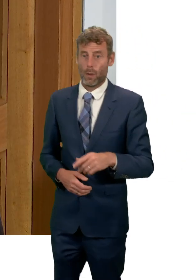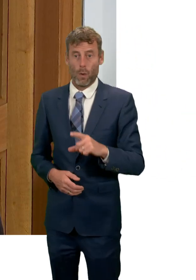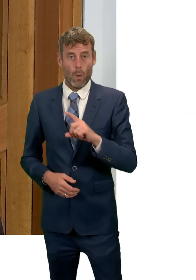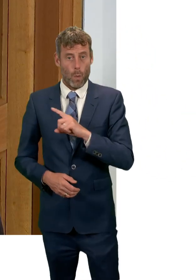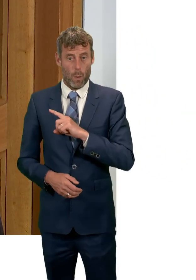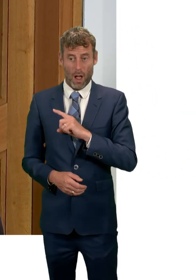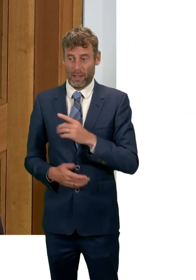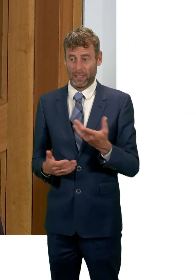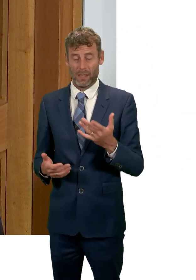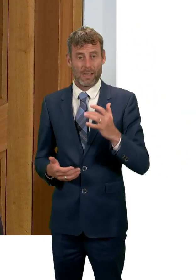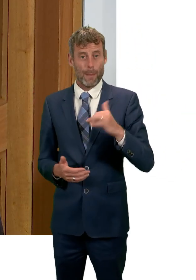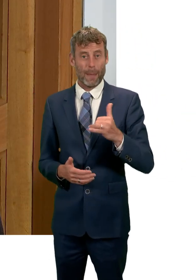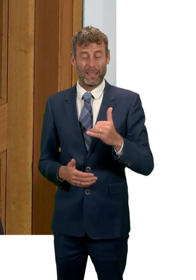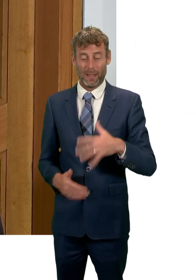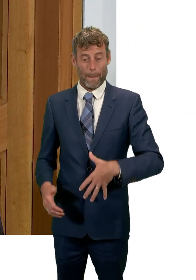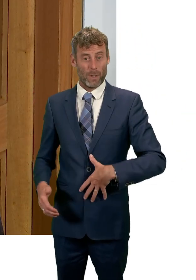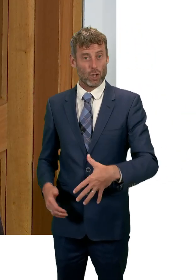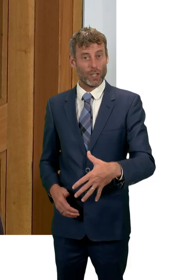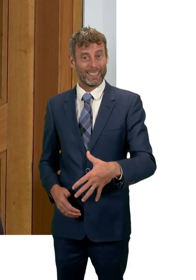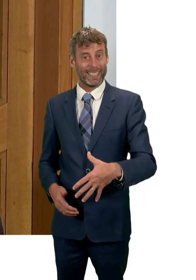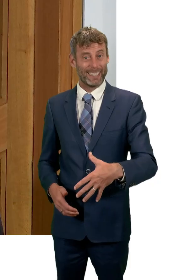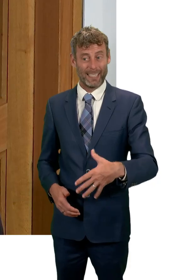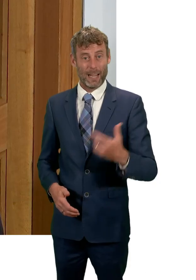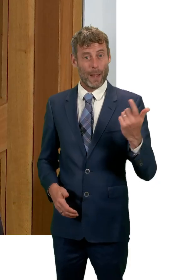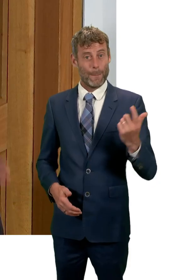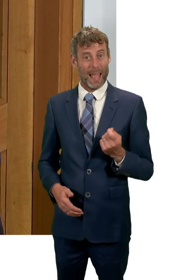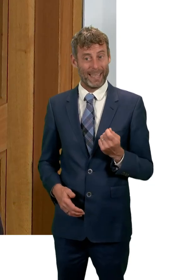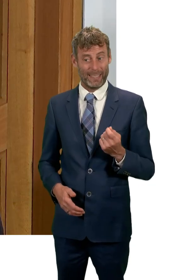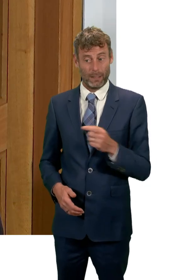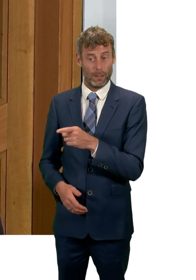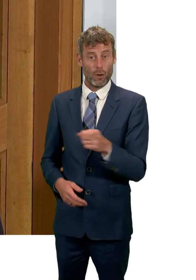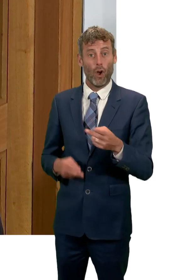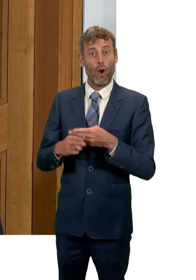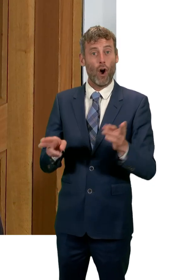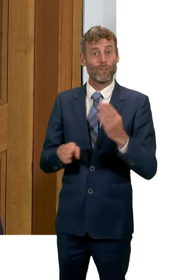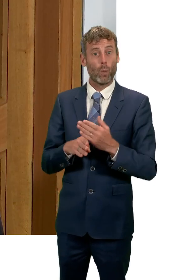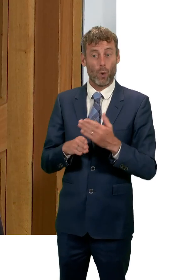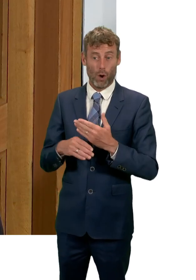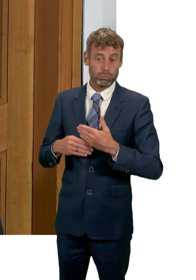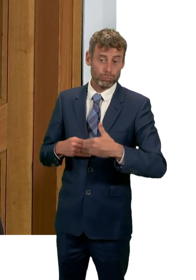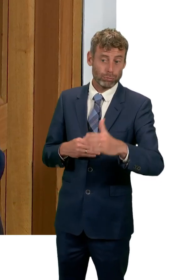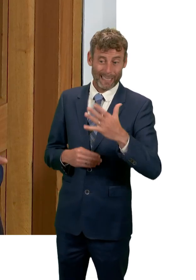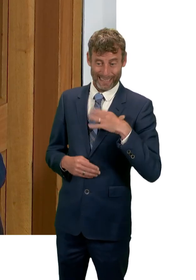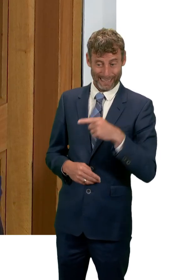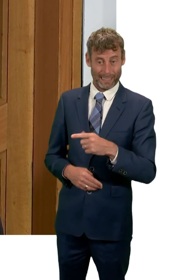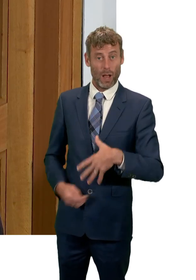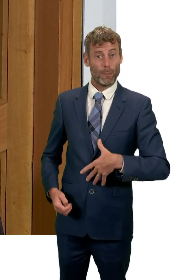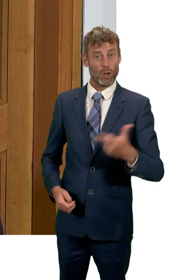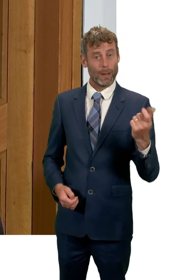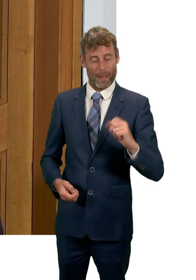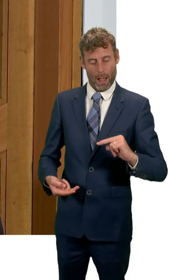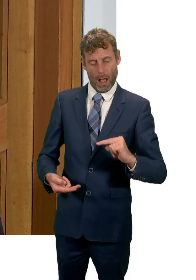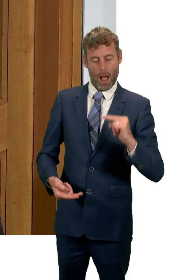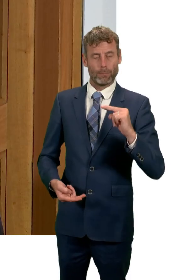pay, which is minimal up to the living wage. So that's by tackling food poverty, that will have a